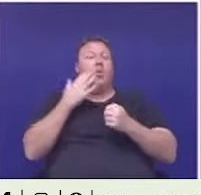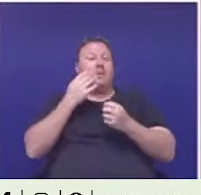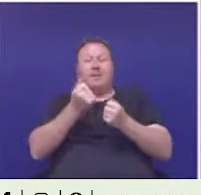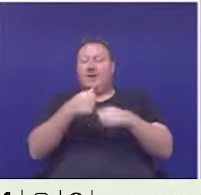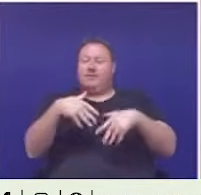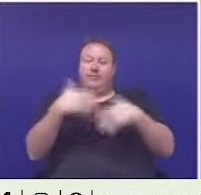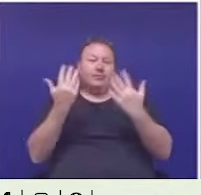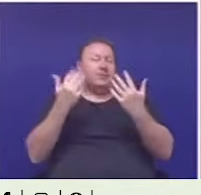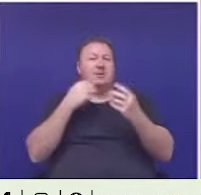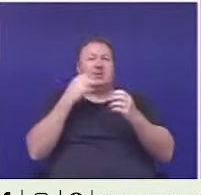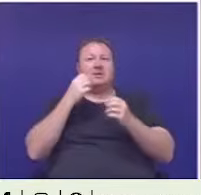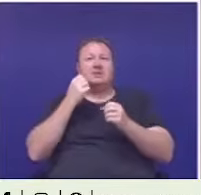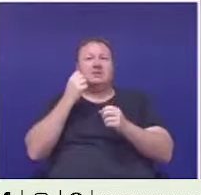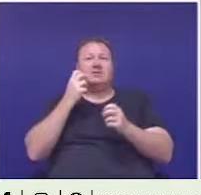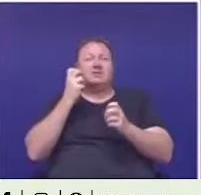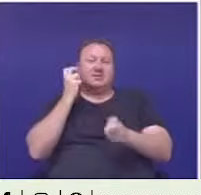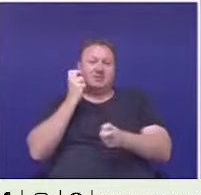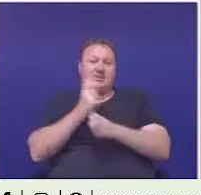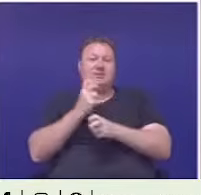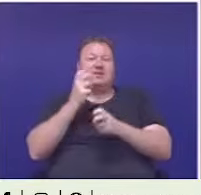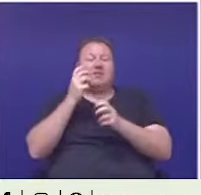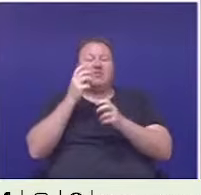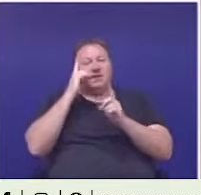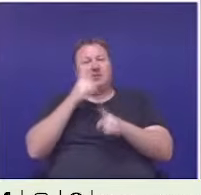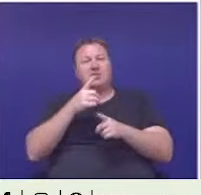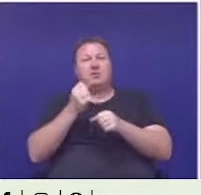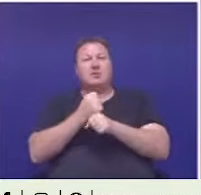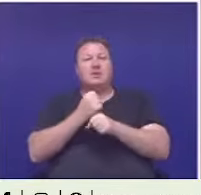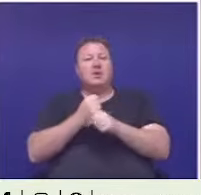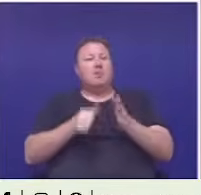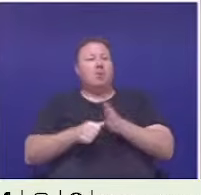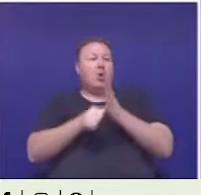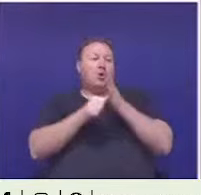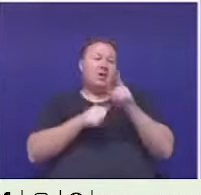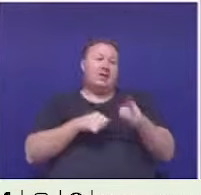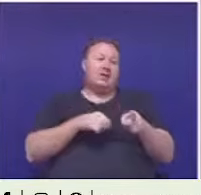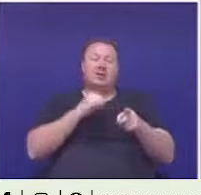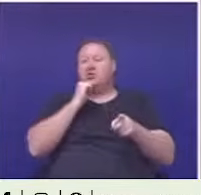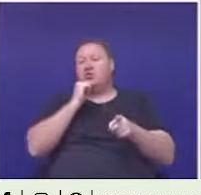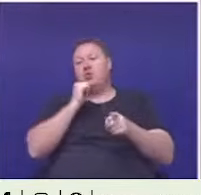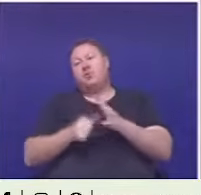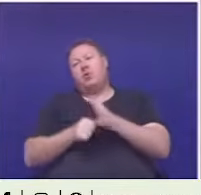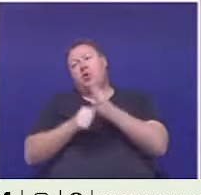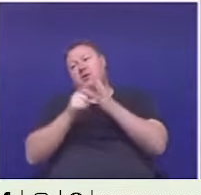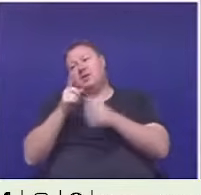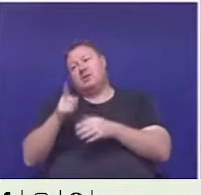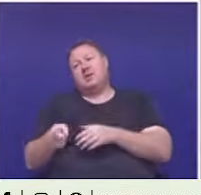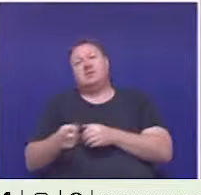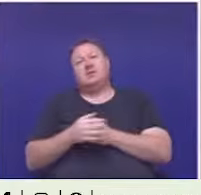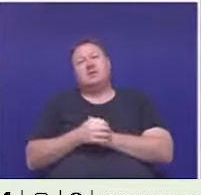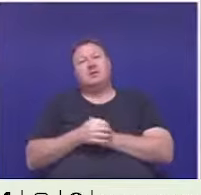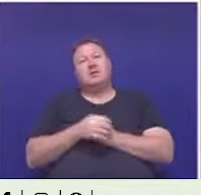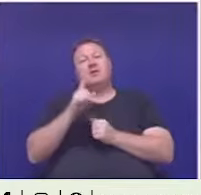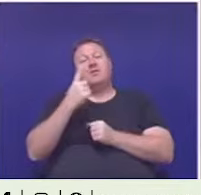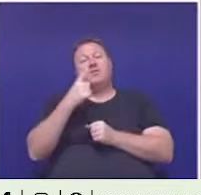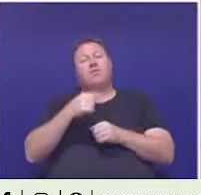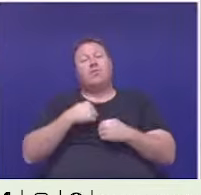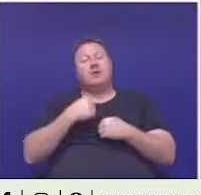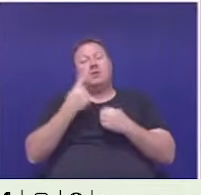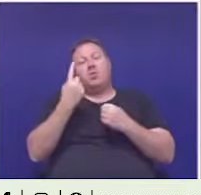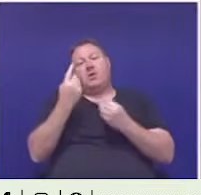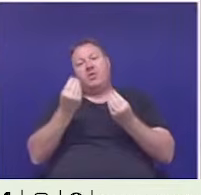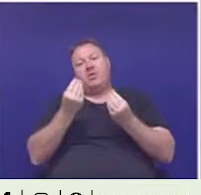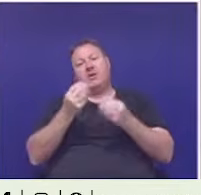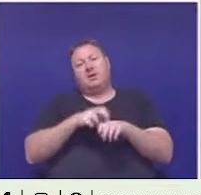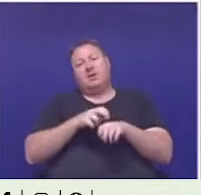to say, we will prioritize this, but we're not going to prioritize that. And I think for me, one of the things that needs to happen is there's